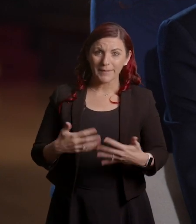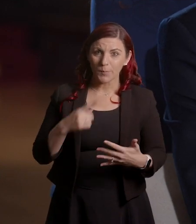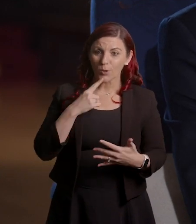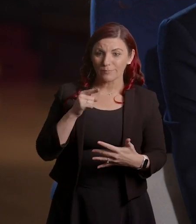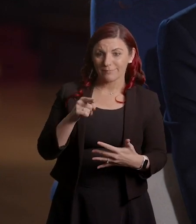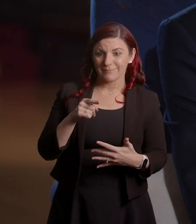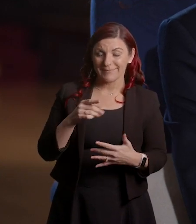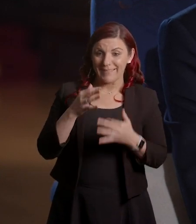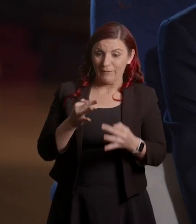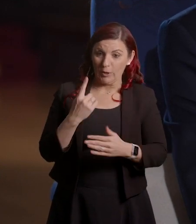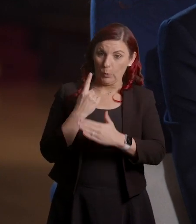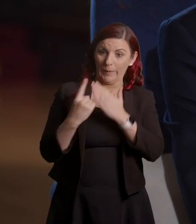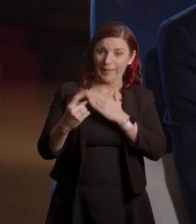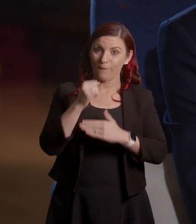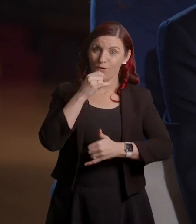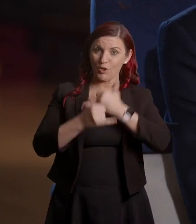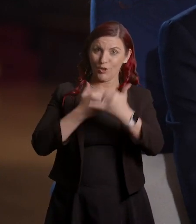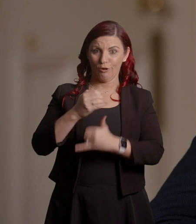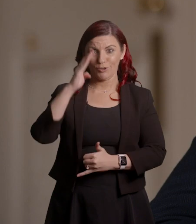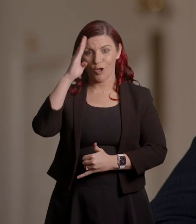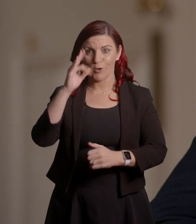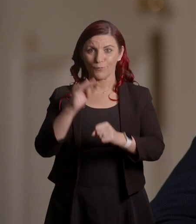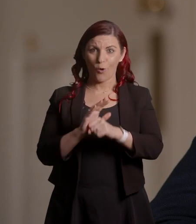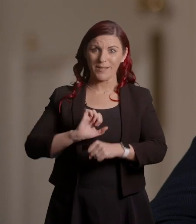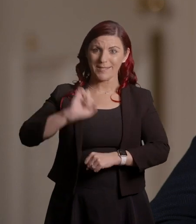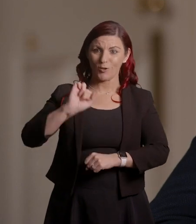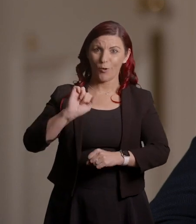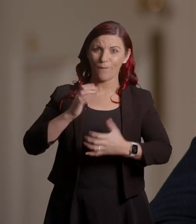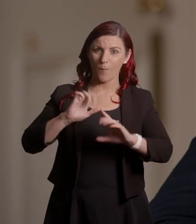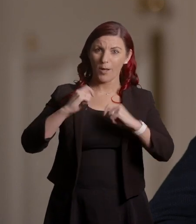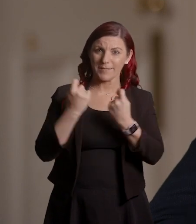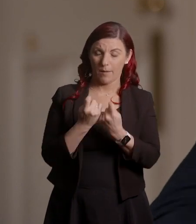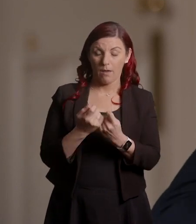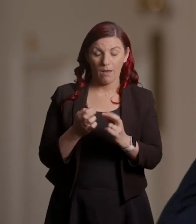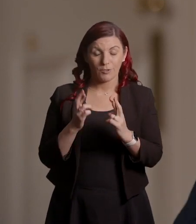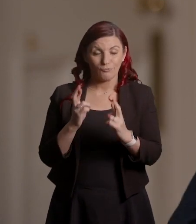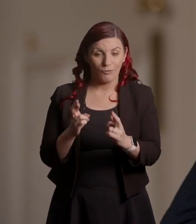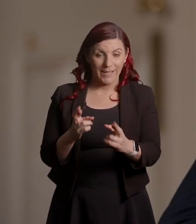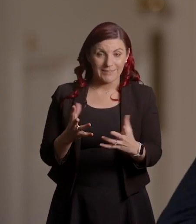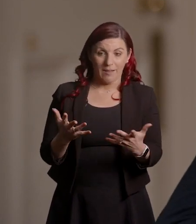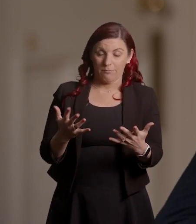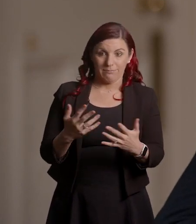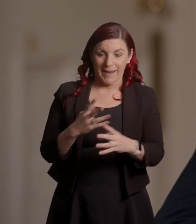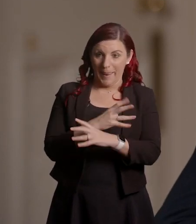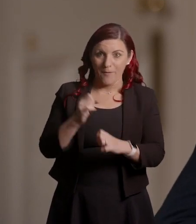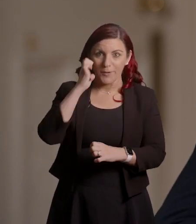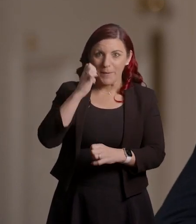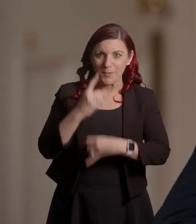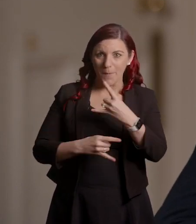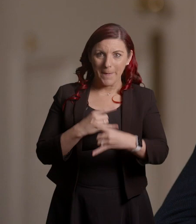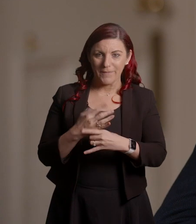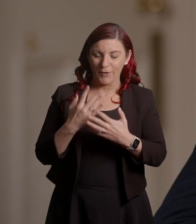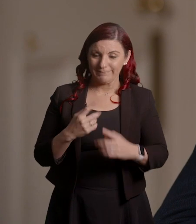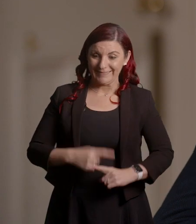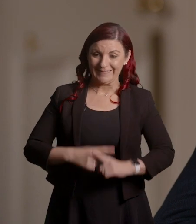But it's certainly been a unique first year in charge of the senior footballers. Yeah, little did we know it was right. It